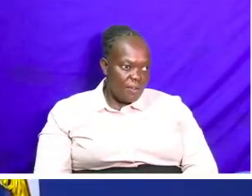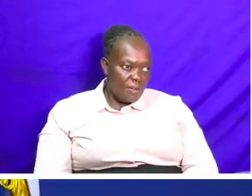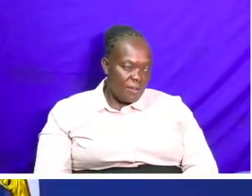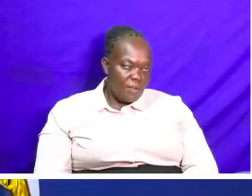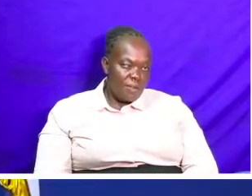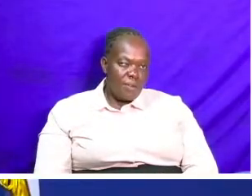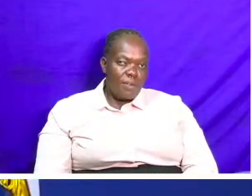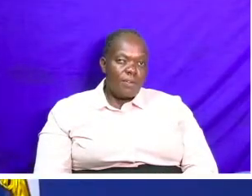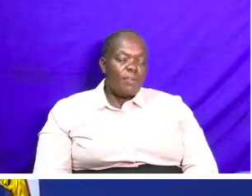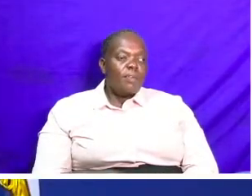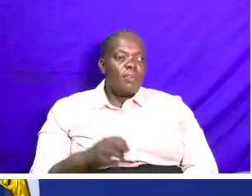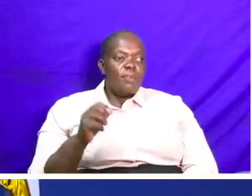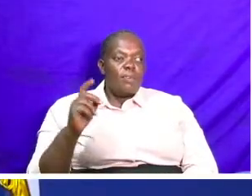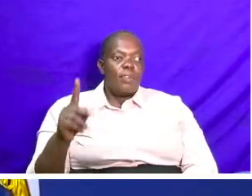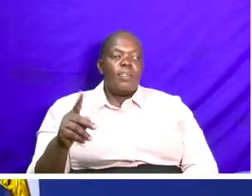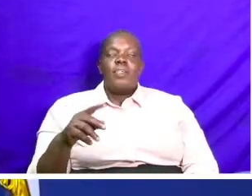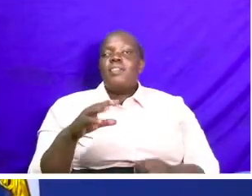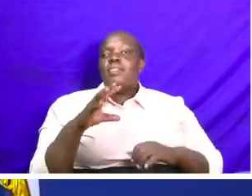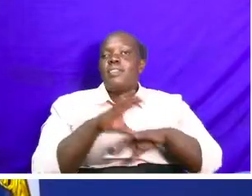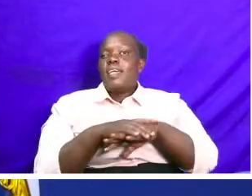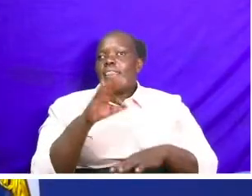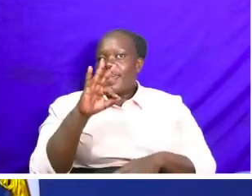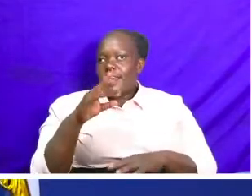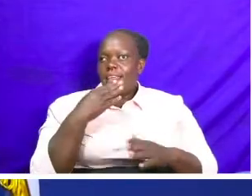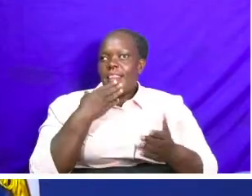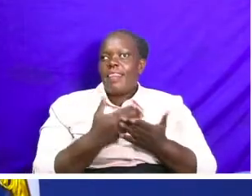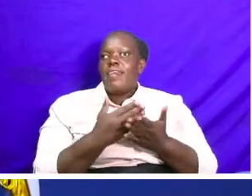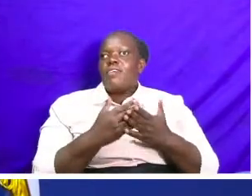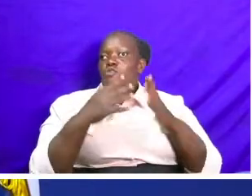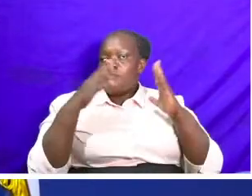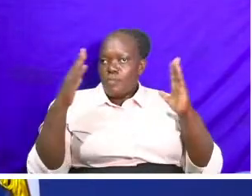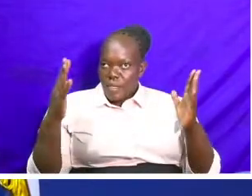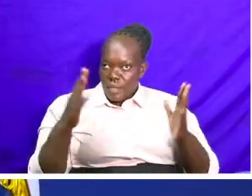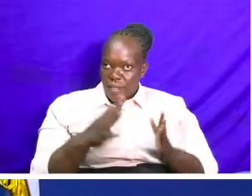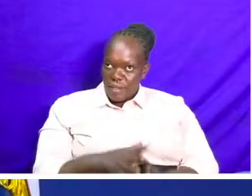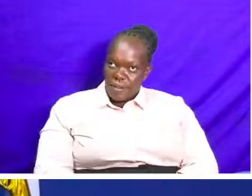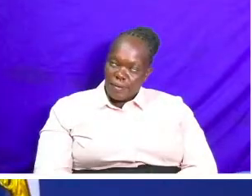So we take those? Yes. Okay. Thank you very much.